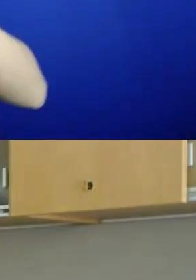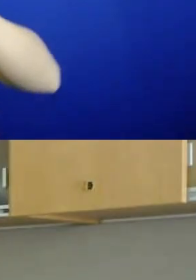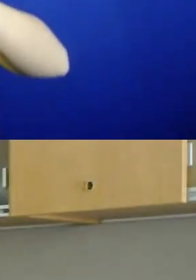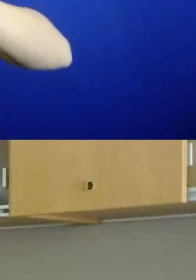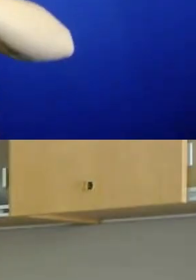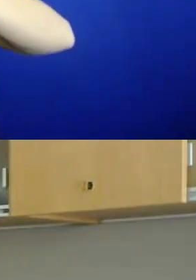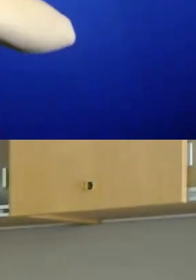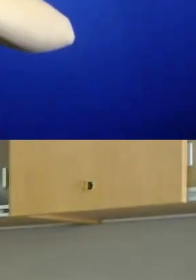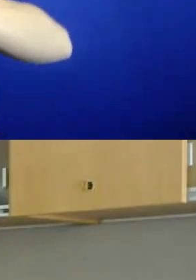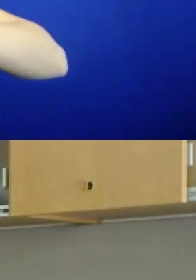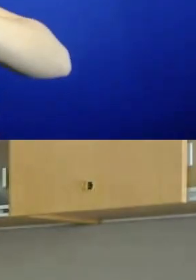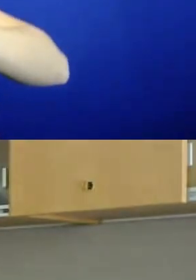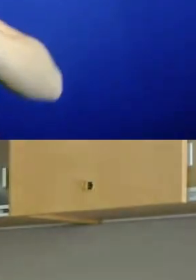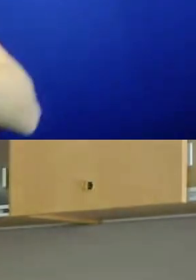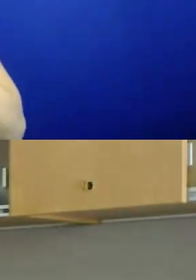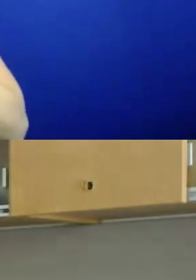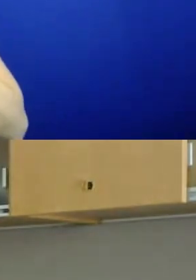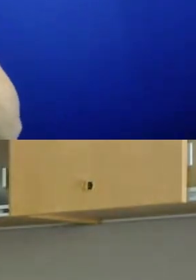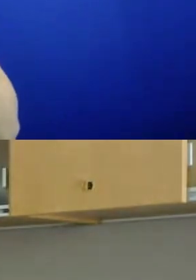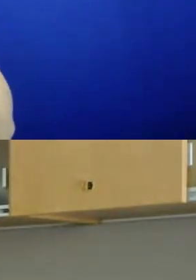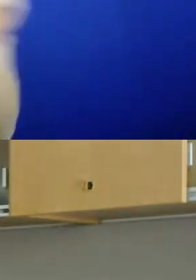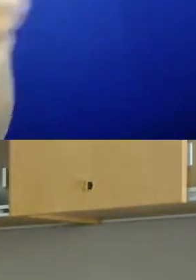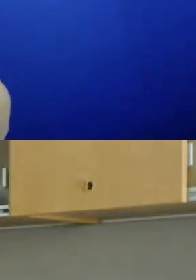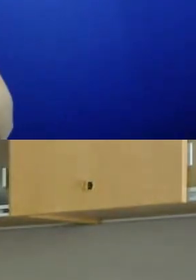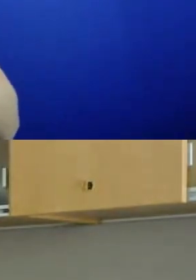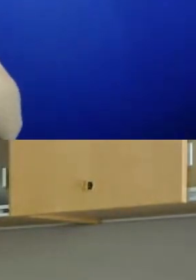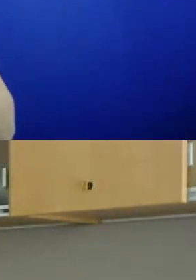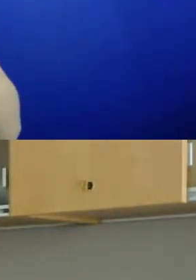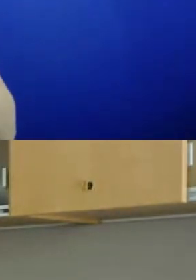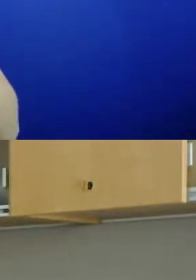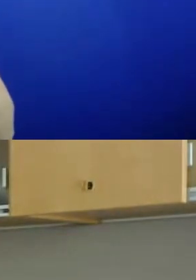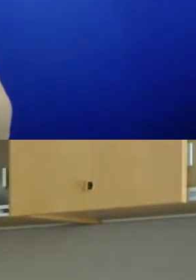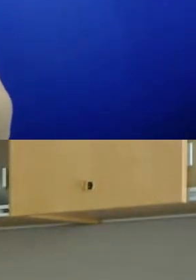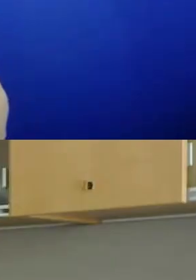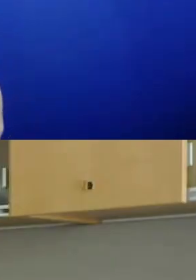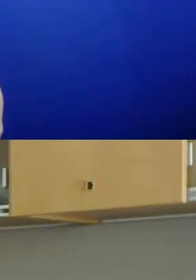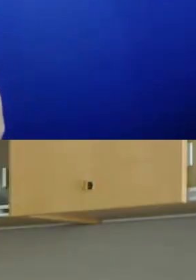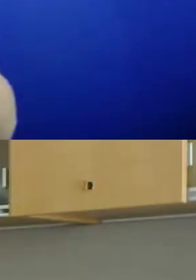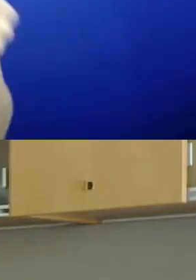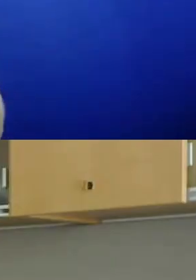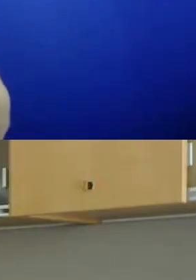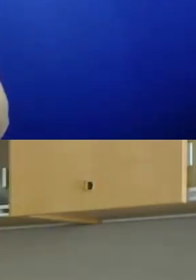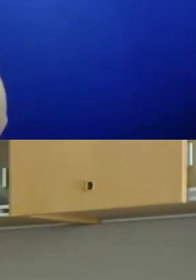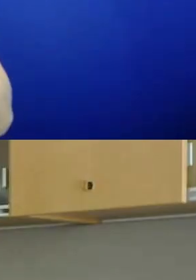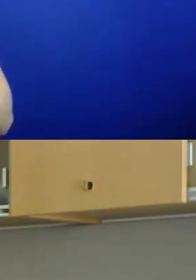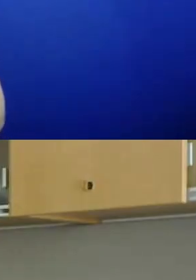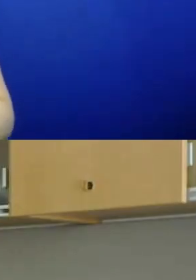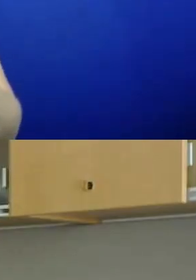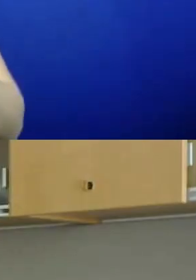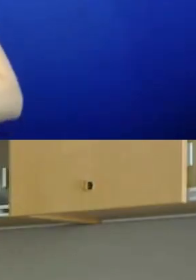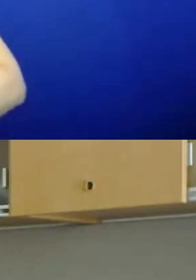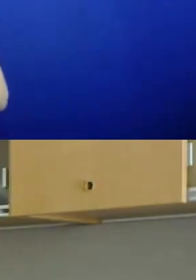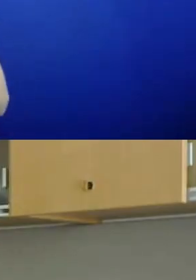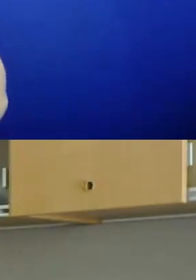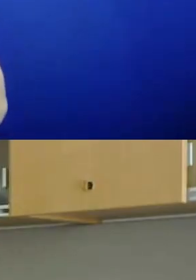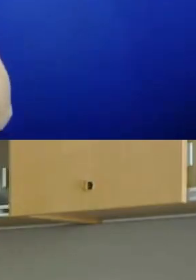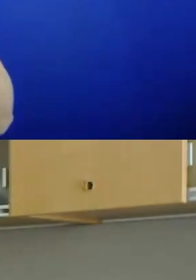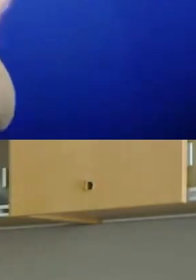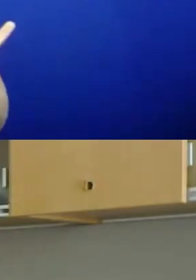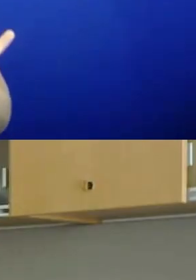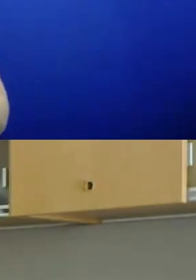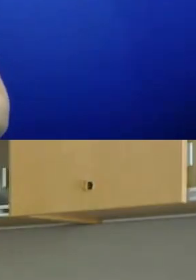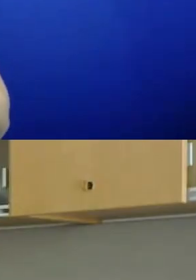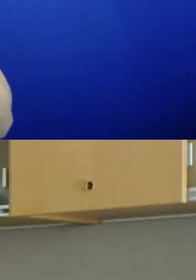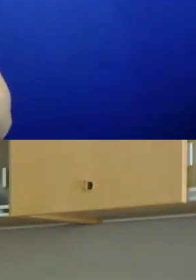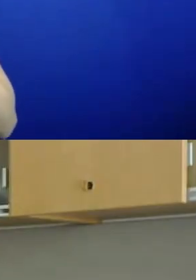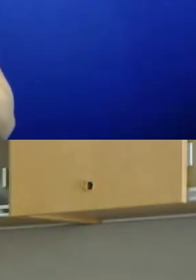right here. Okay. And that's going to help with pain, appetite, nausea, and vomiting, things like that. Best